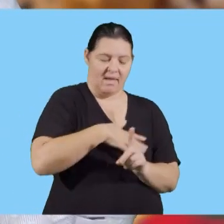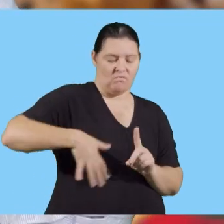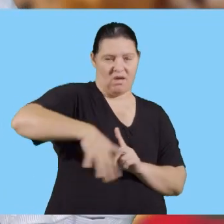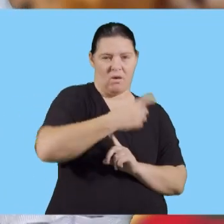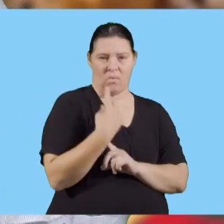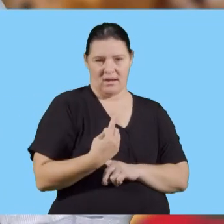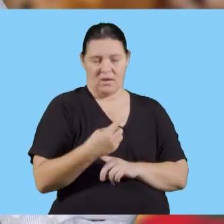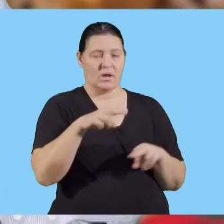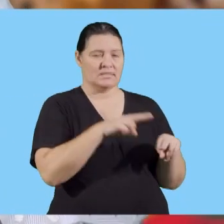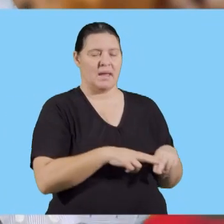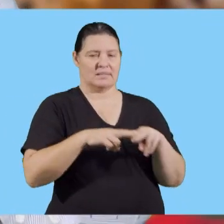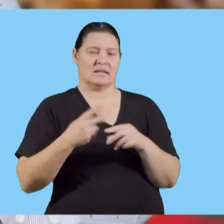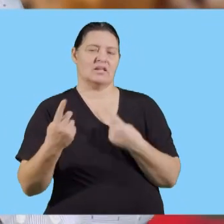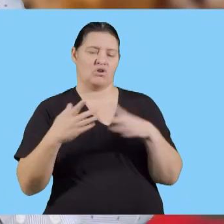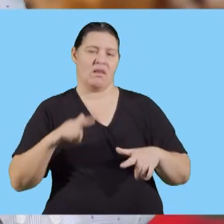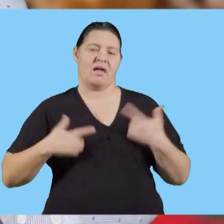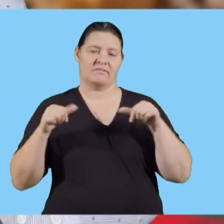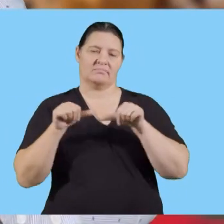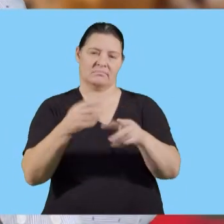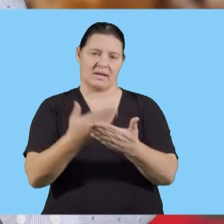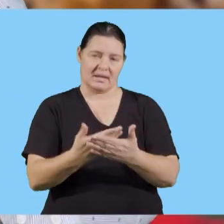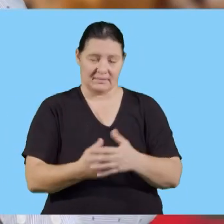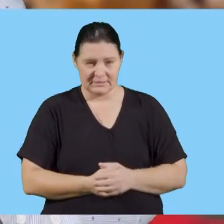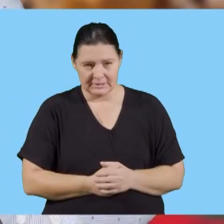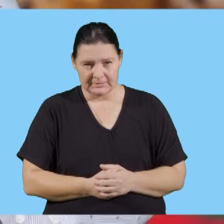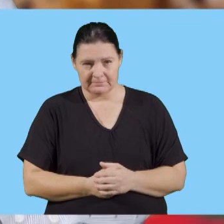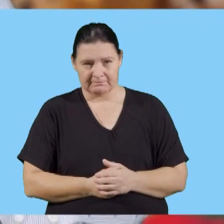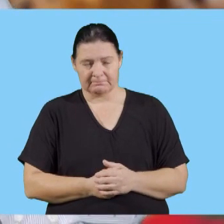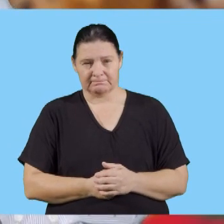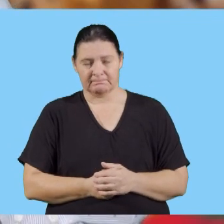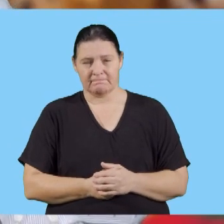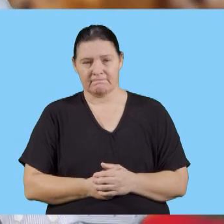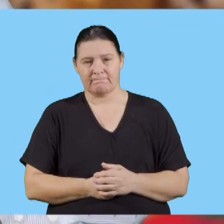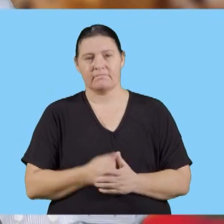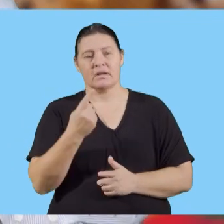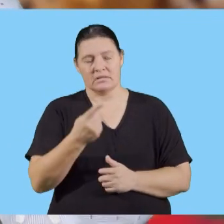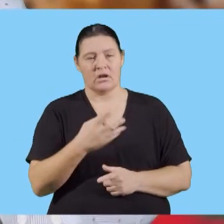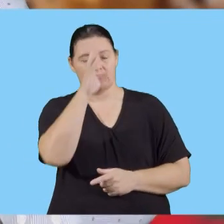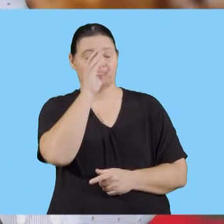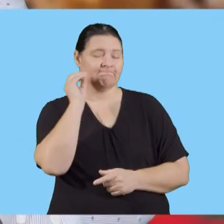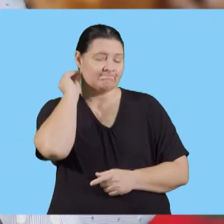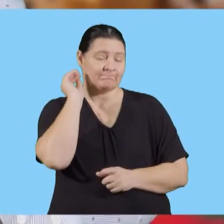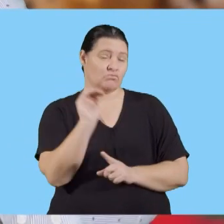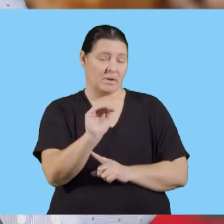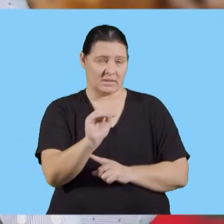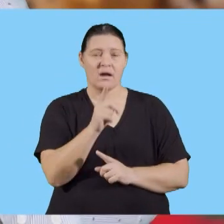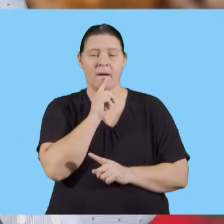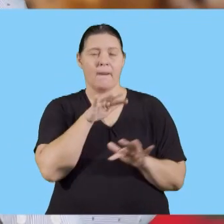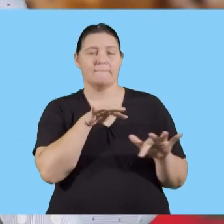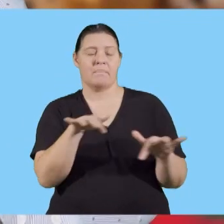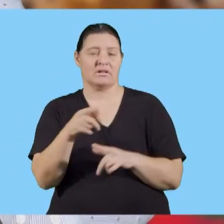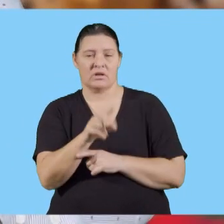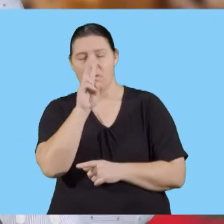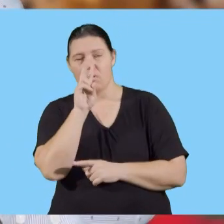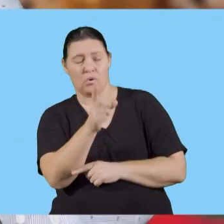So this is just a quick reminder that a population looks at the same species, whereas a community looks